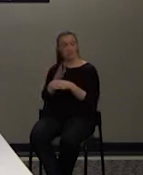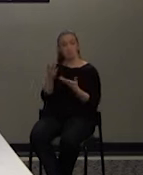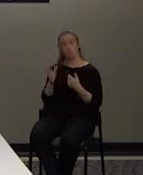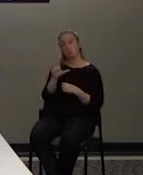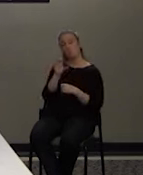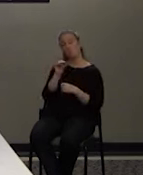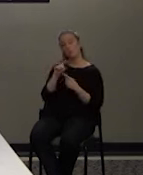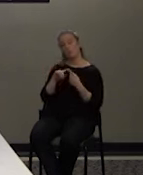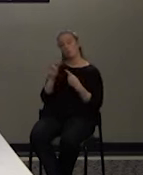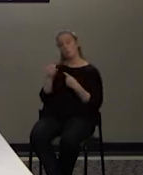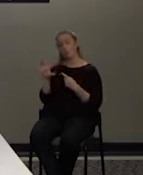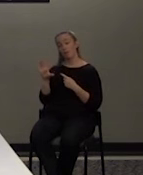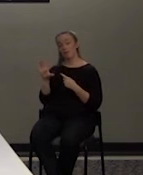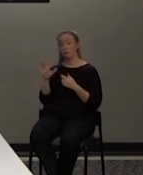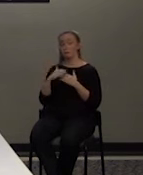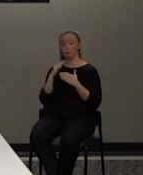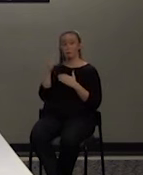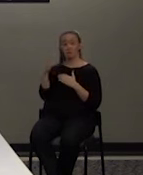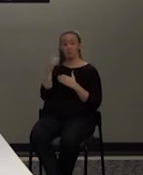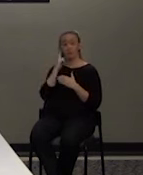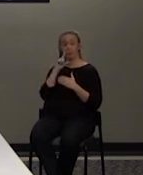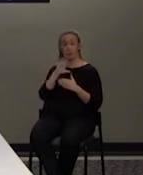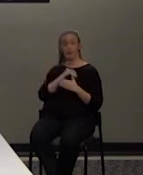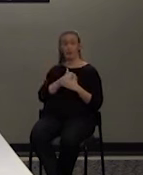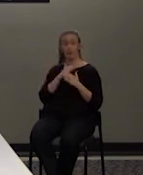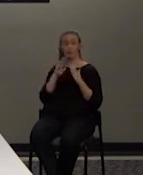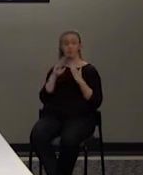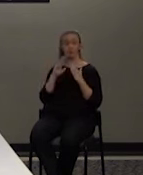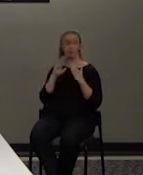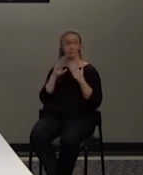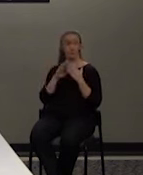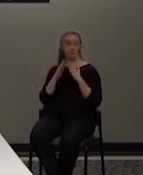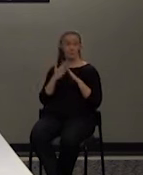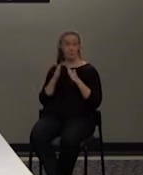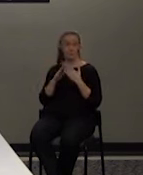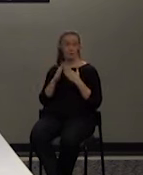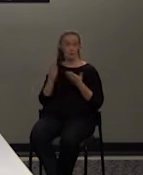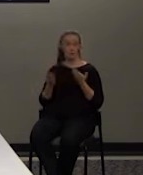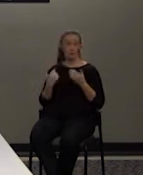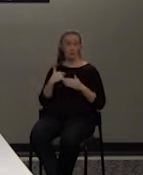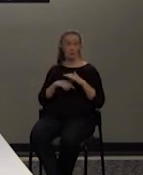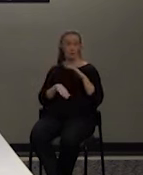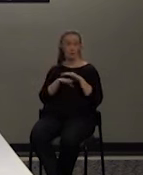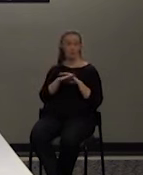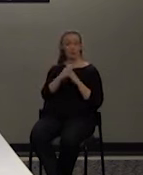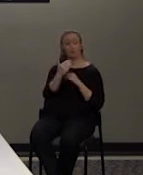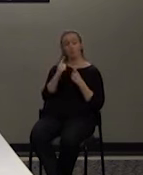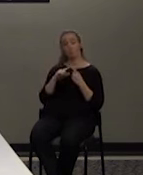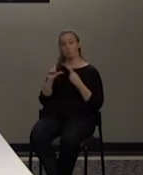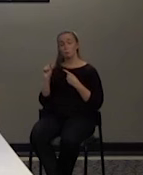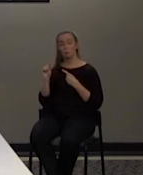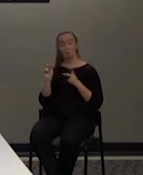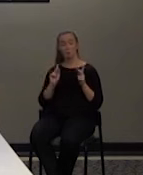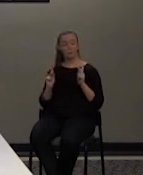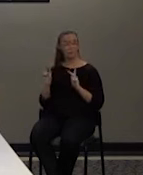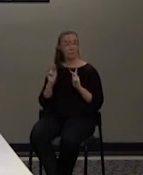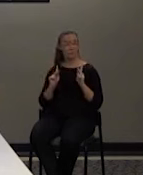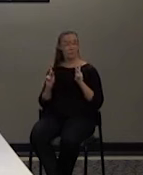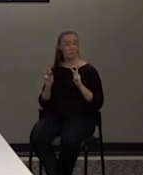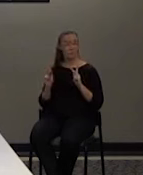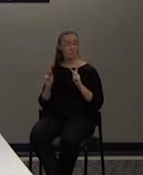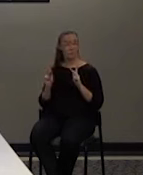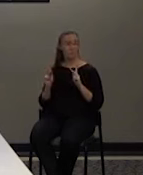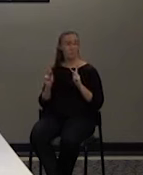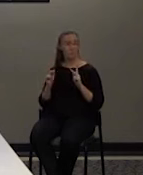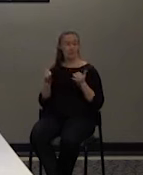for a community of our size. Maybe we're 15 to 20 and we can get those. So this goes back to scale. I think